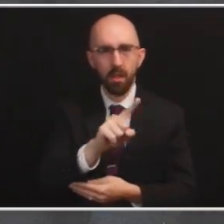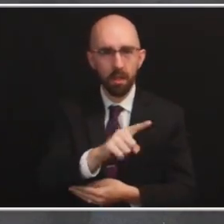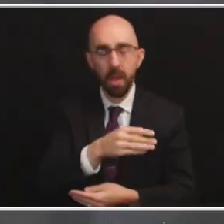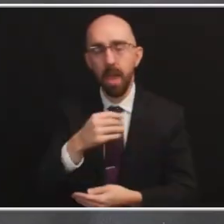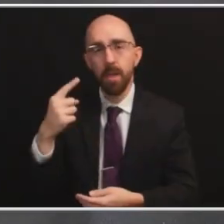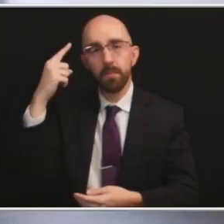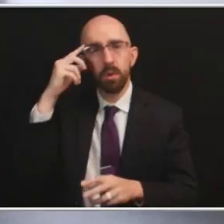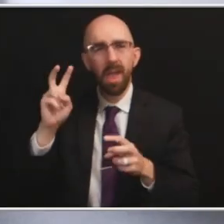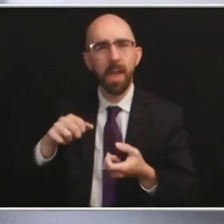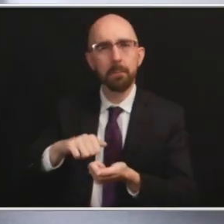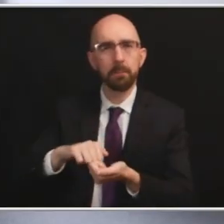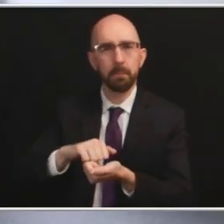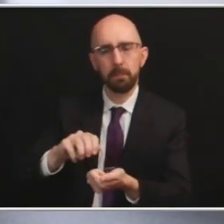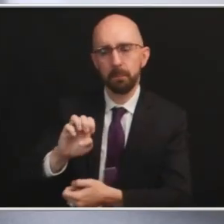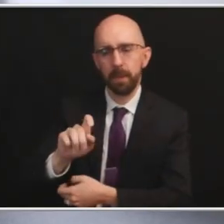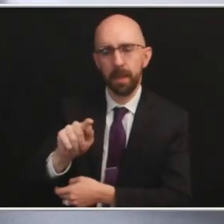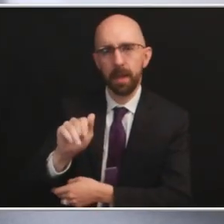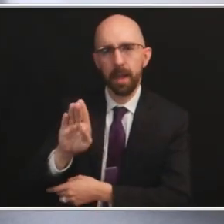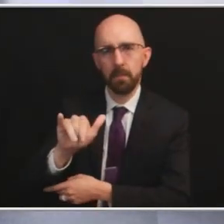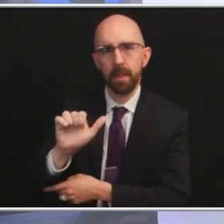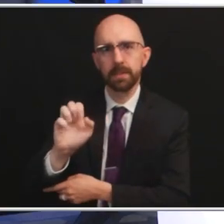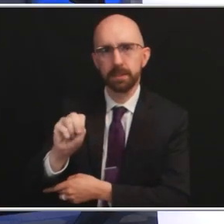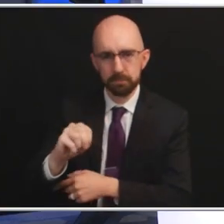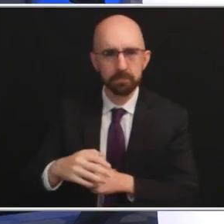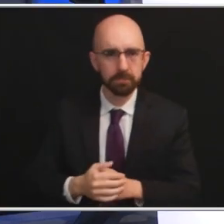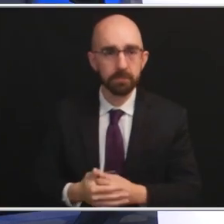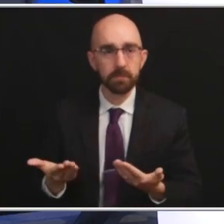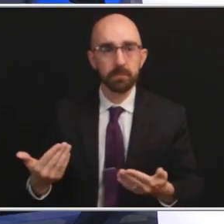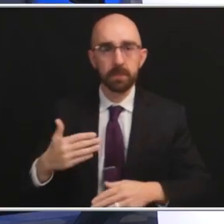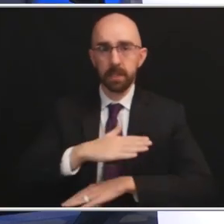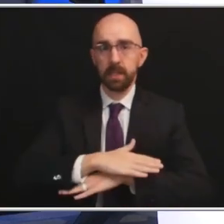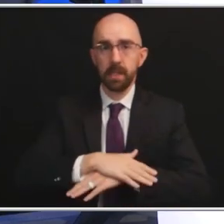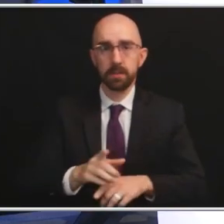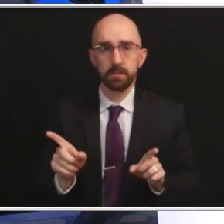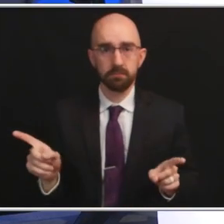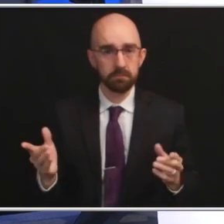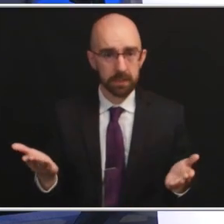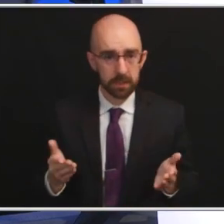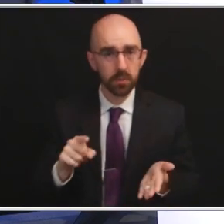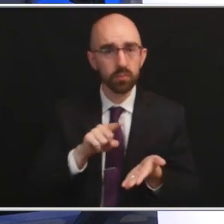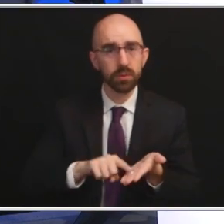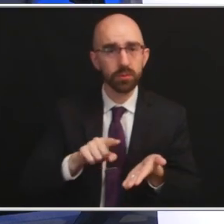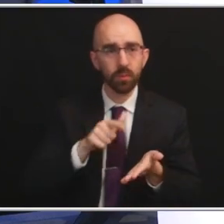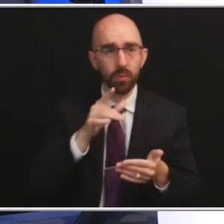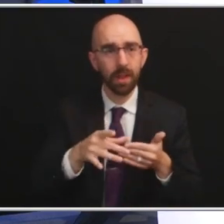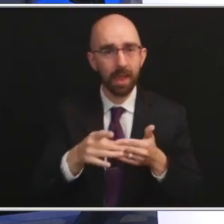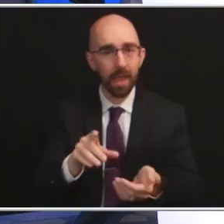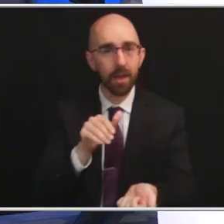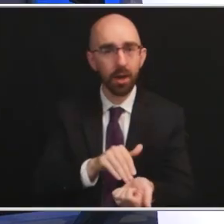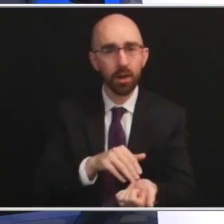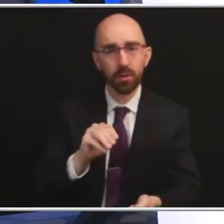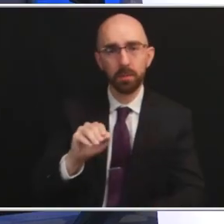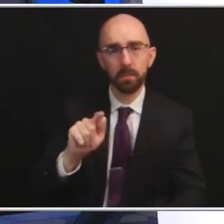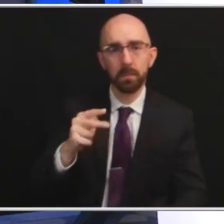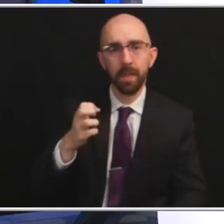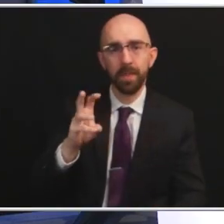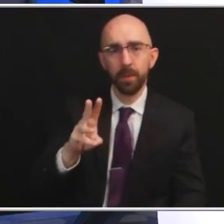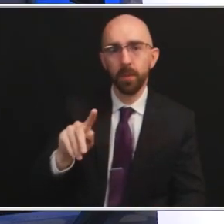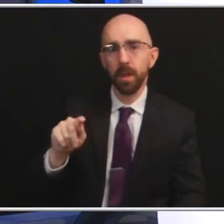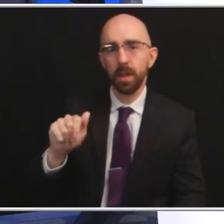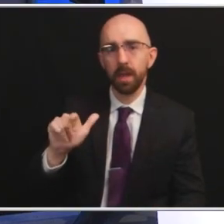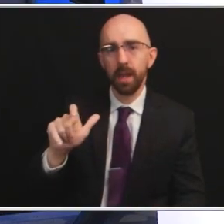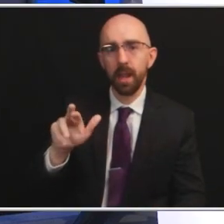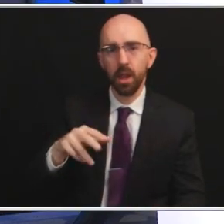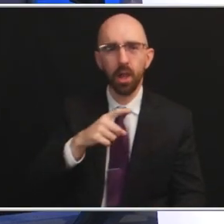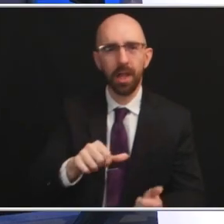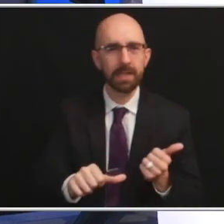metabolism. Joining me at the desk today, the researcher who led this study, Dr. Matthew Taylor. He is an associate professor of